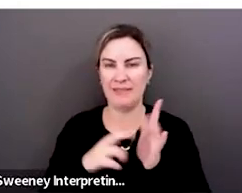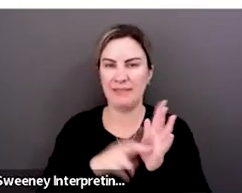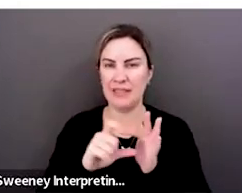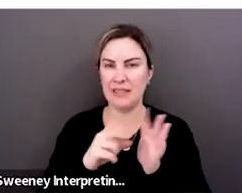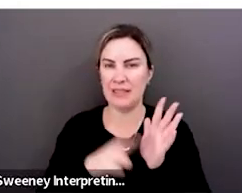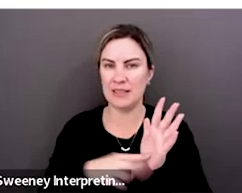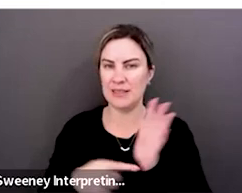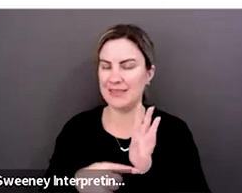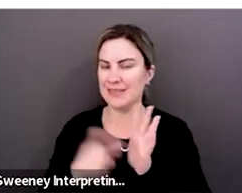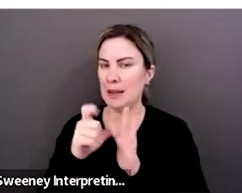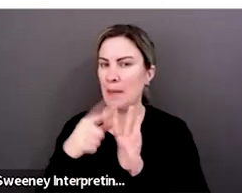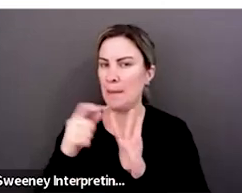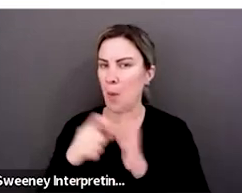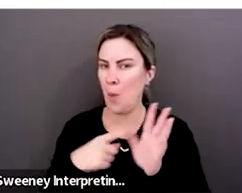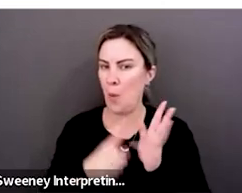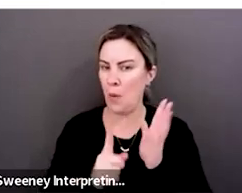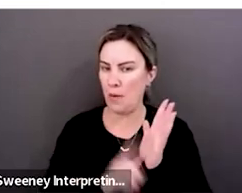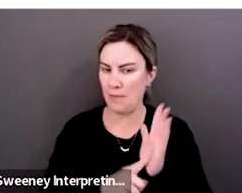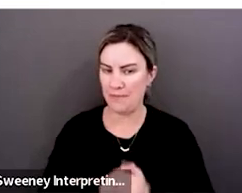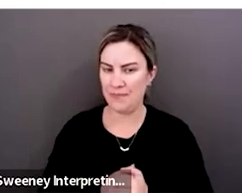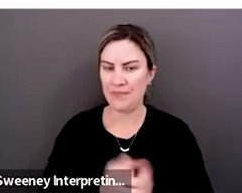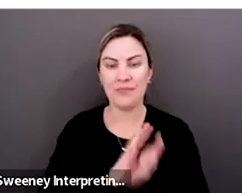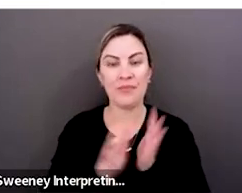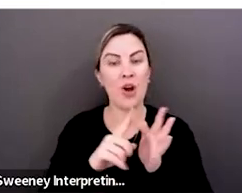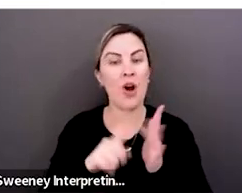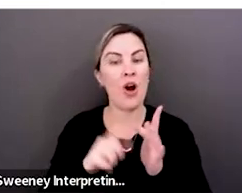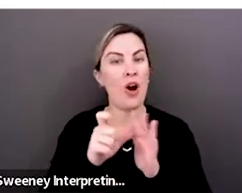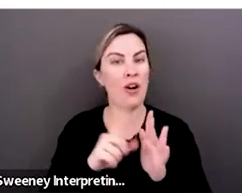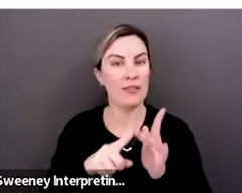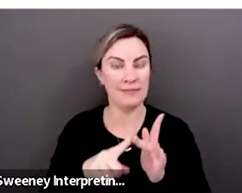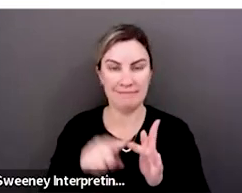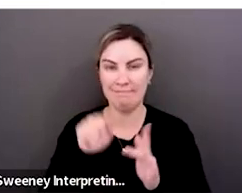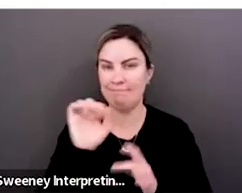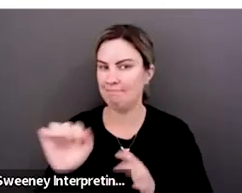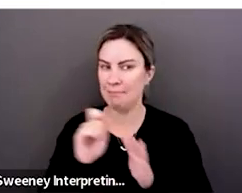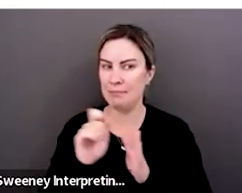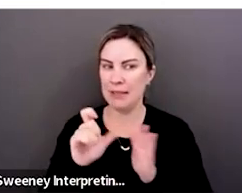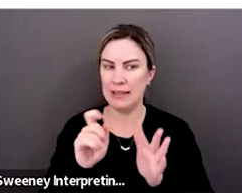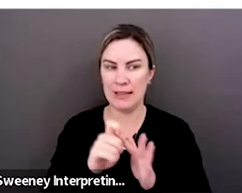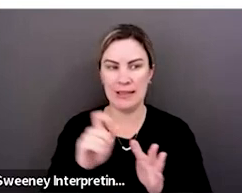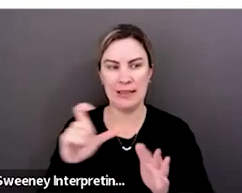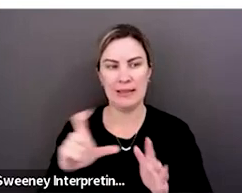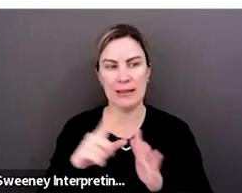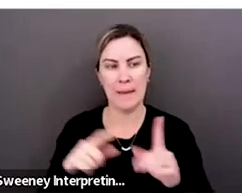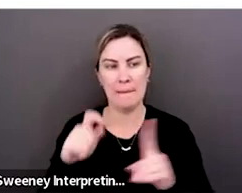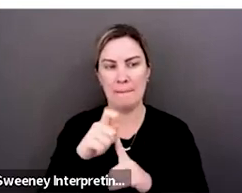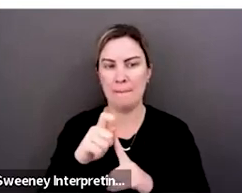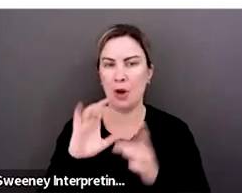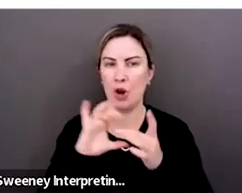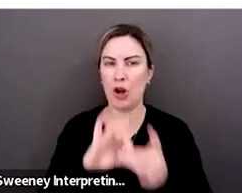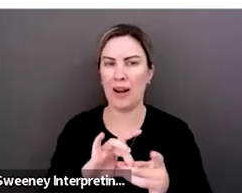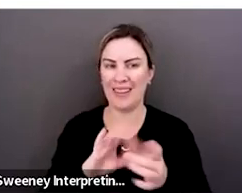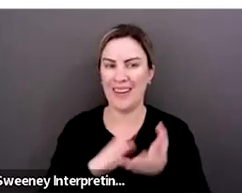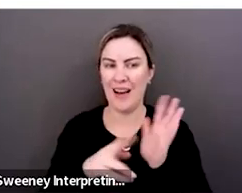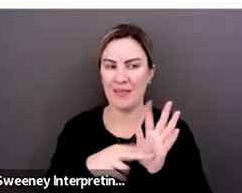Heidi Chapello is the co-founder of PSEP Connect Hunter and an Emergency Management Project Officer in